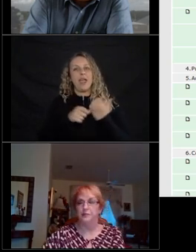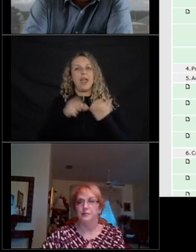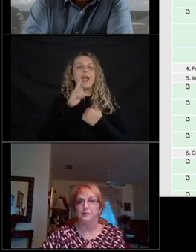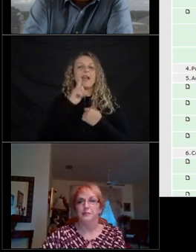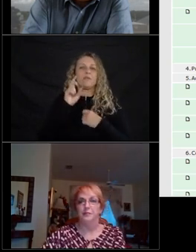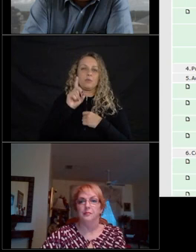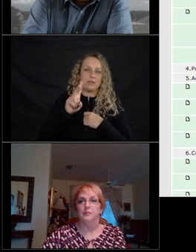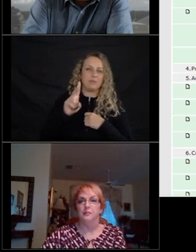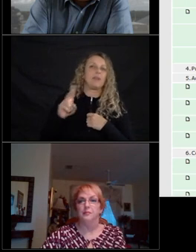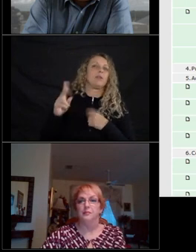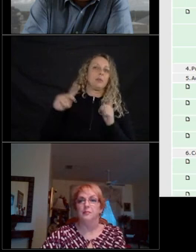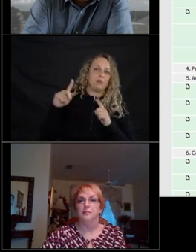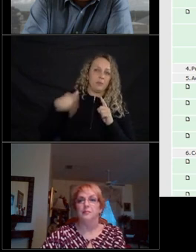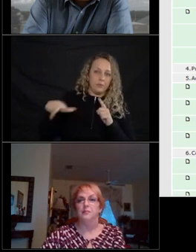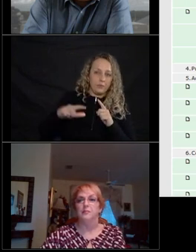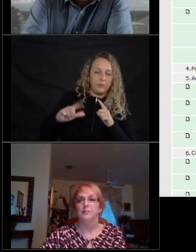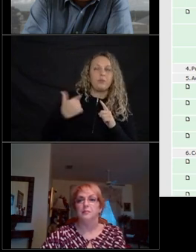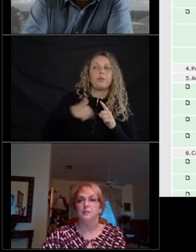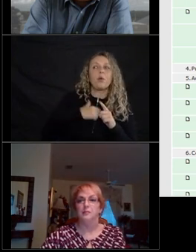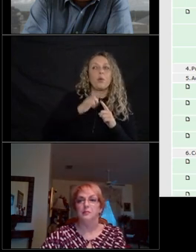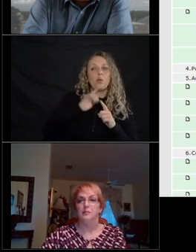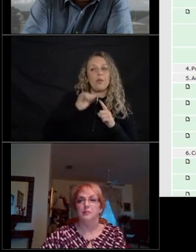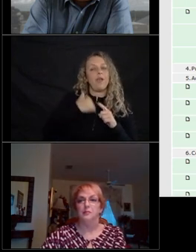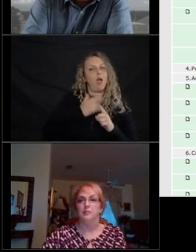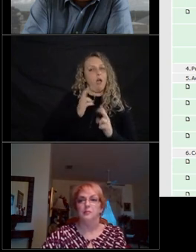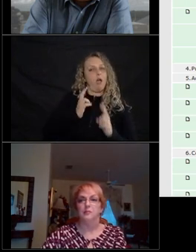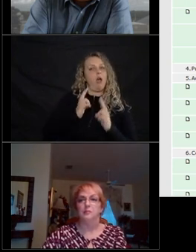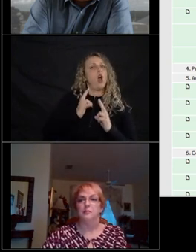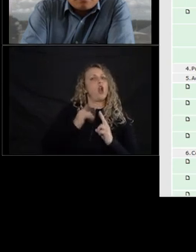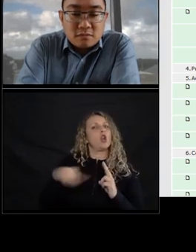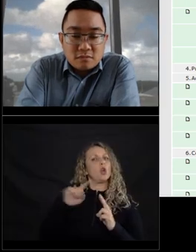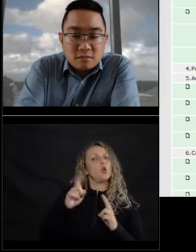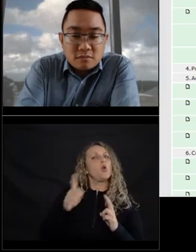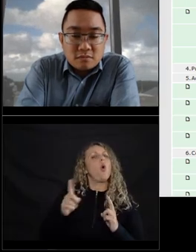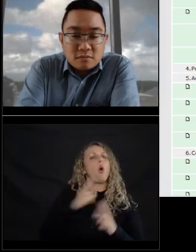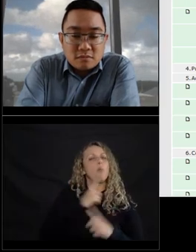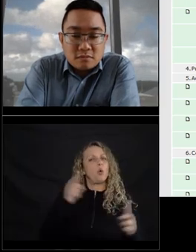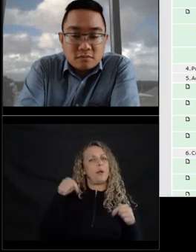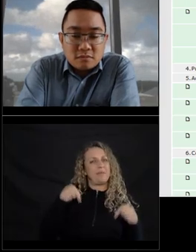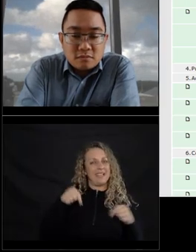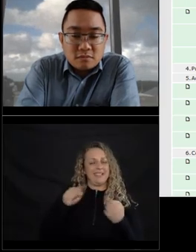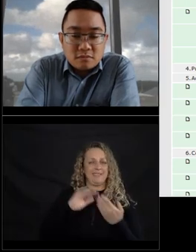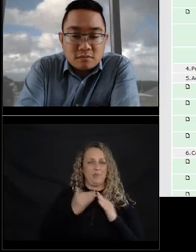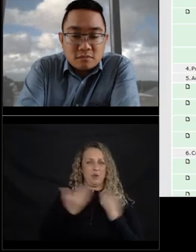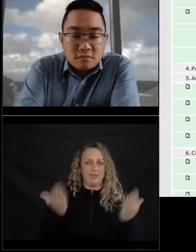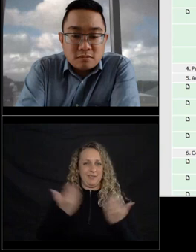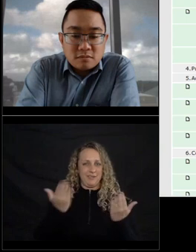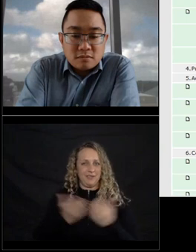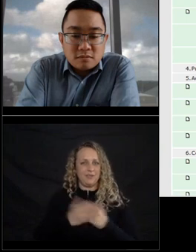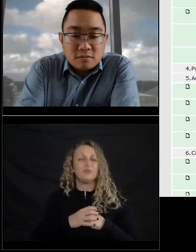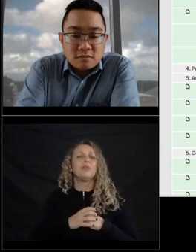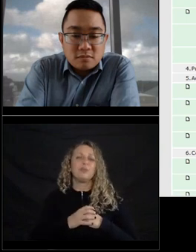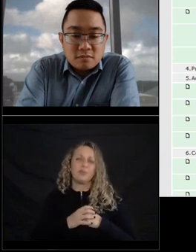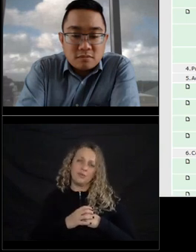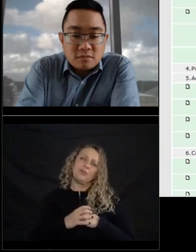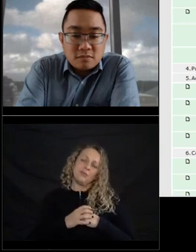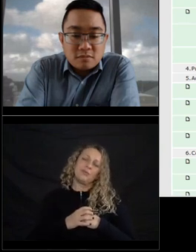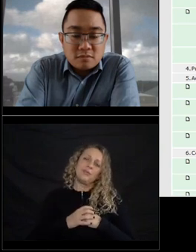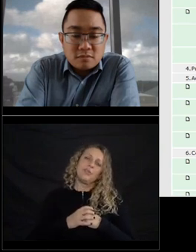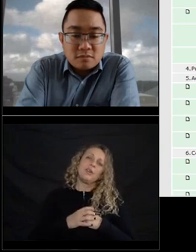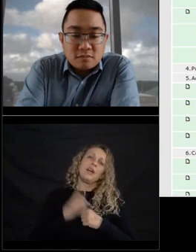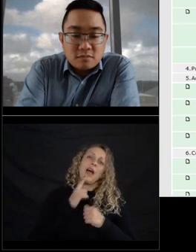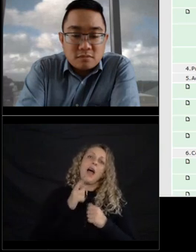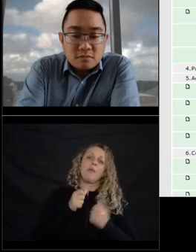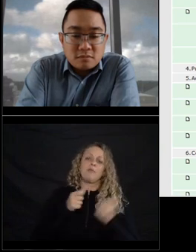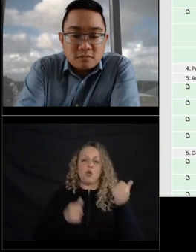Domestic Abuse. It's really our honor that you all proclaim this in the City of Boynton Beach. As the co-chair of the